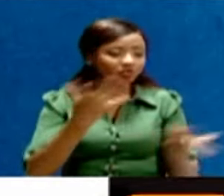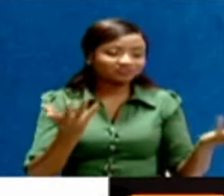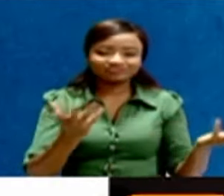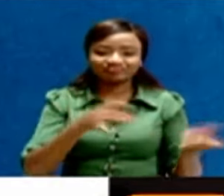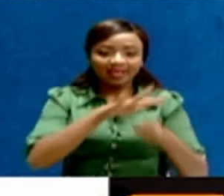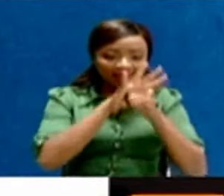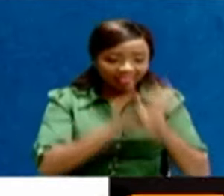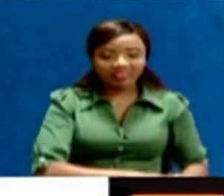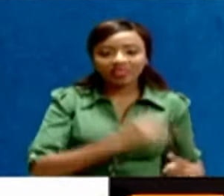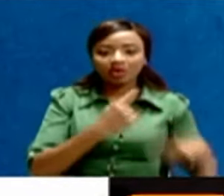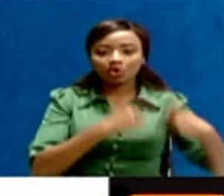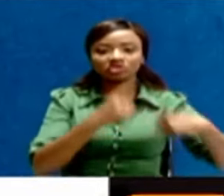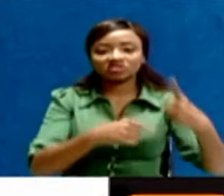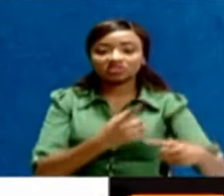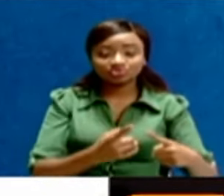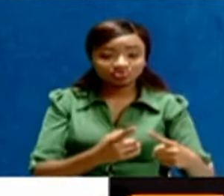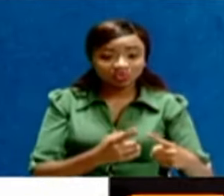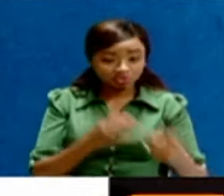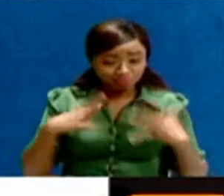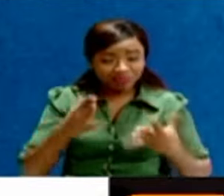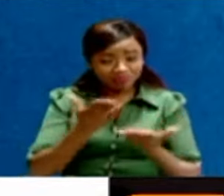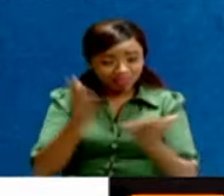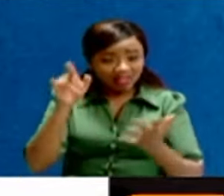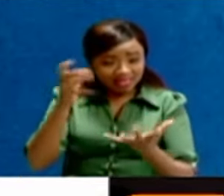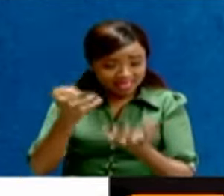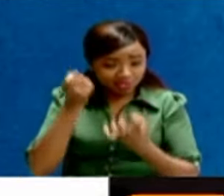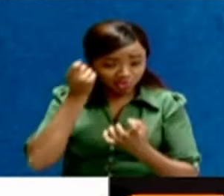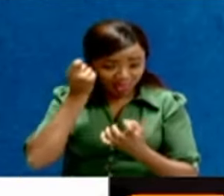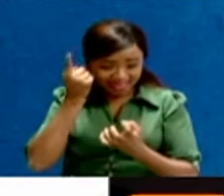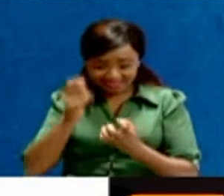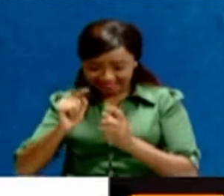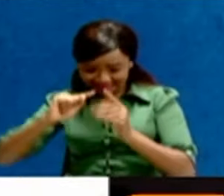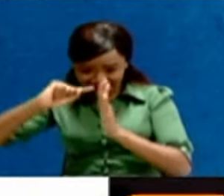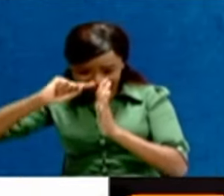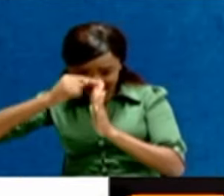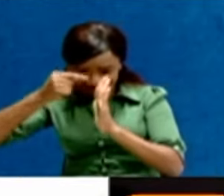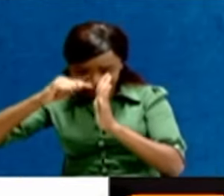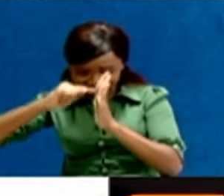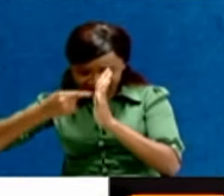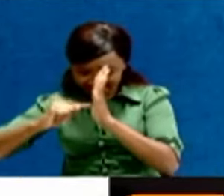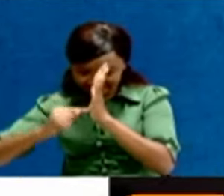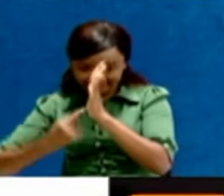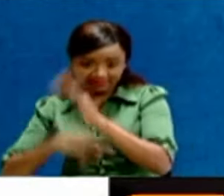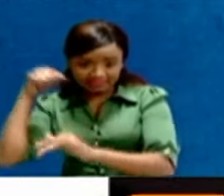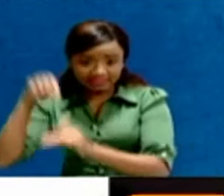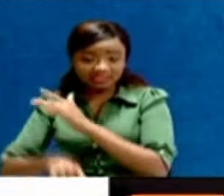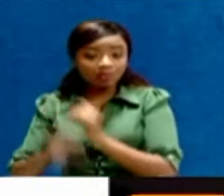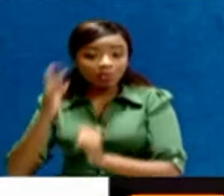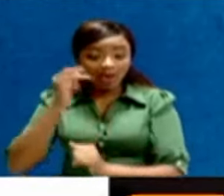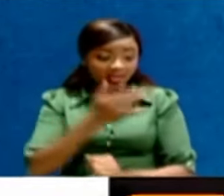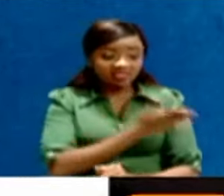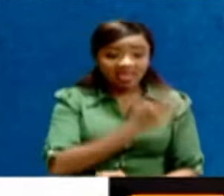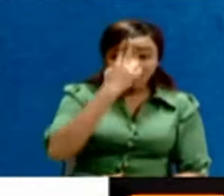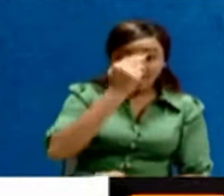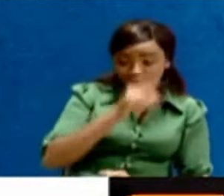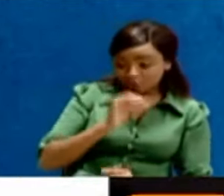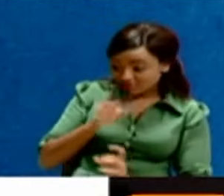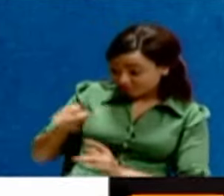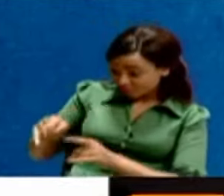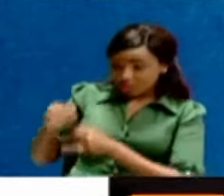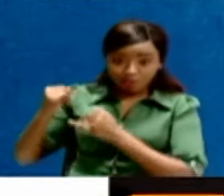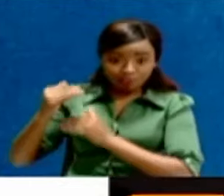disadvantaged. And these are the nitty-gritty that people need to understand, because a county like Narok, even if you run the second generation formula,